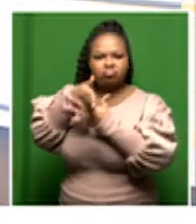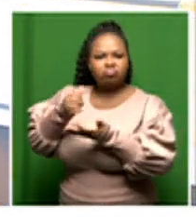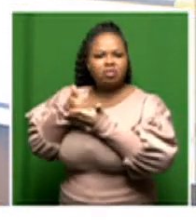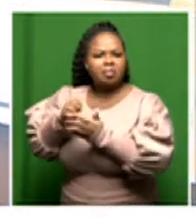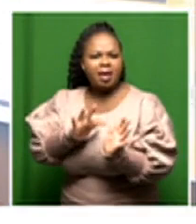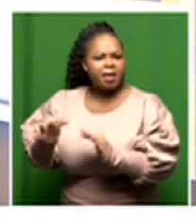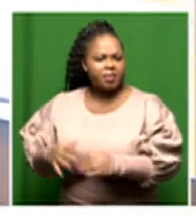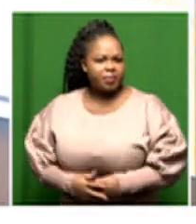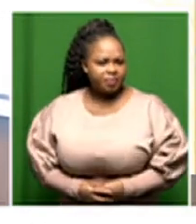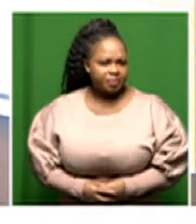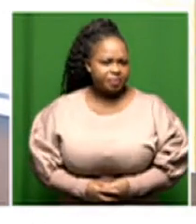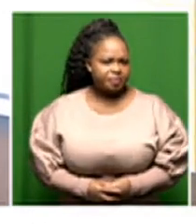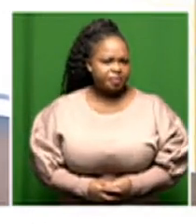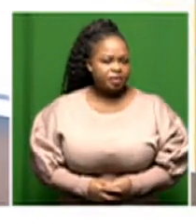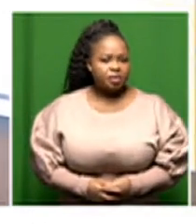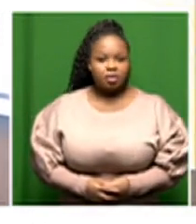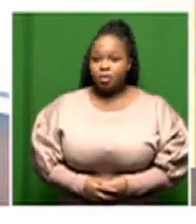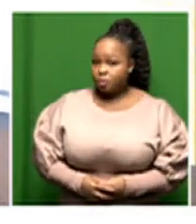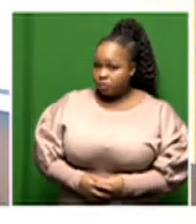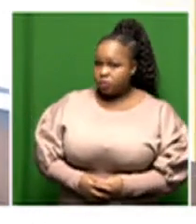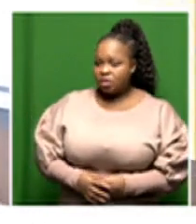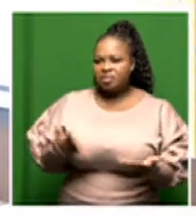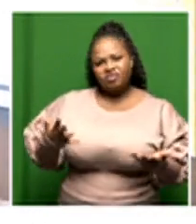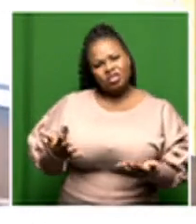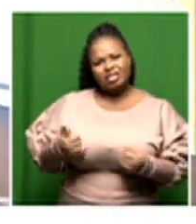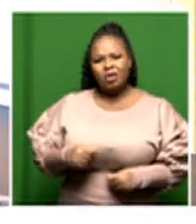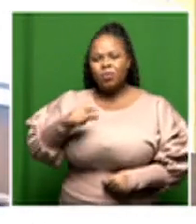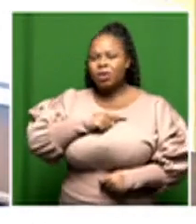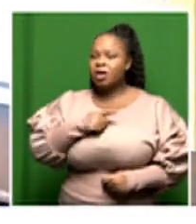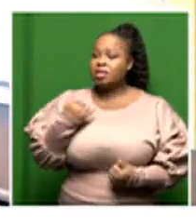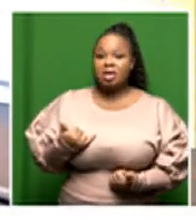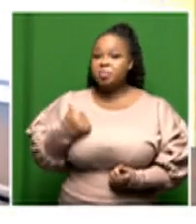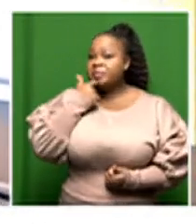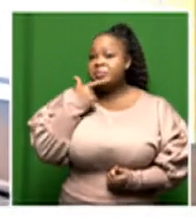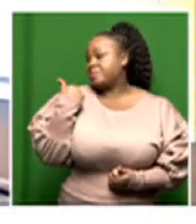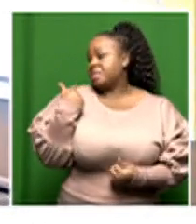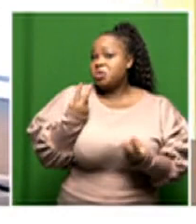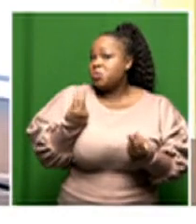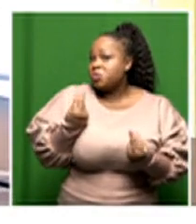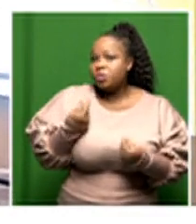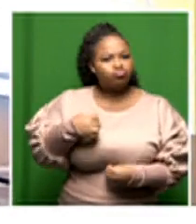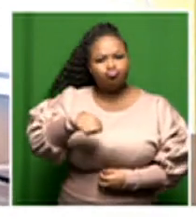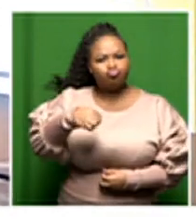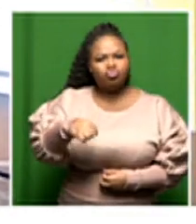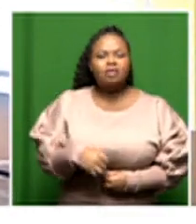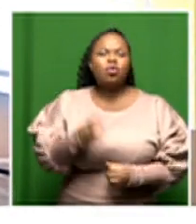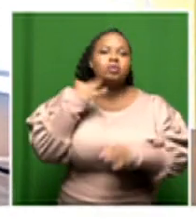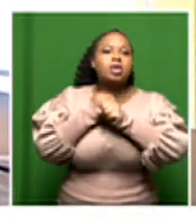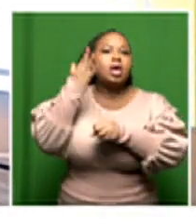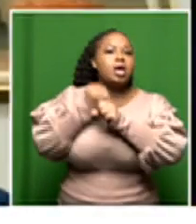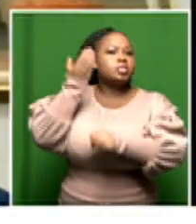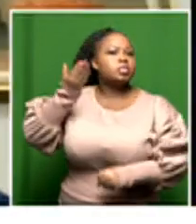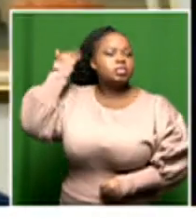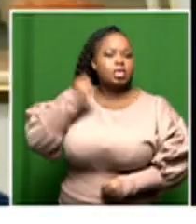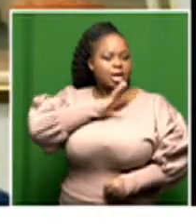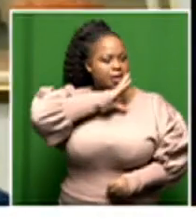Well, Leanne, we've not been observing this for the past couple of days. It's for decades now. The people of Palestine have been suffering this kind of